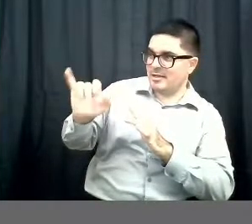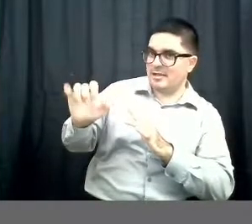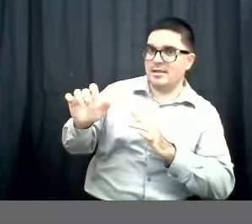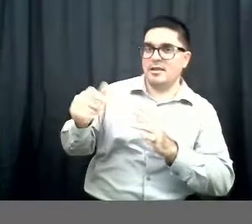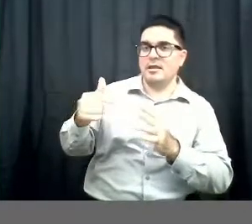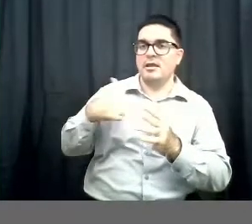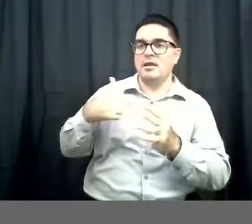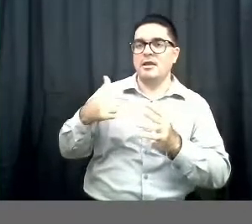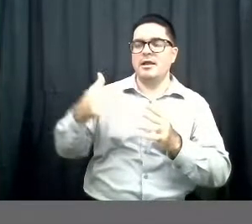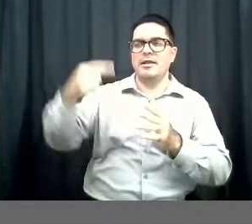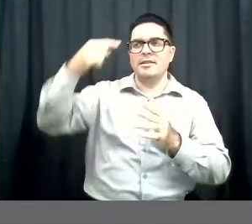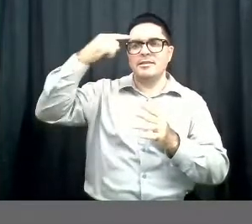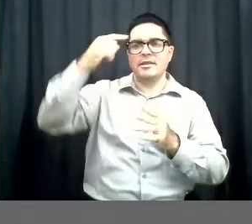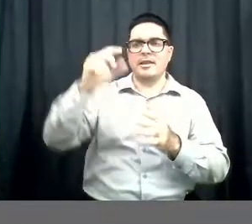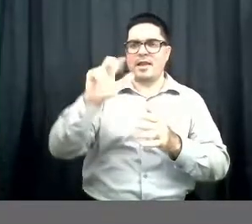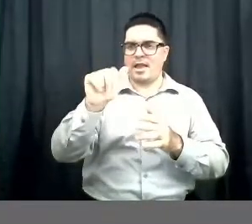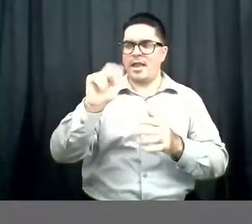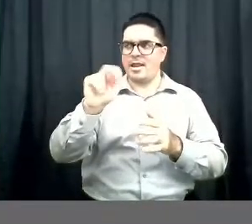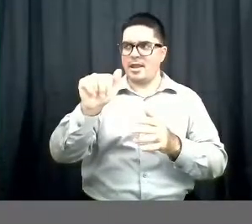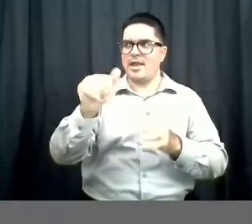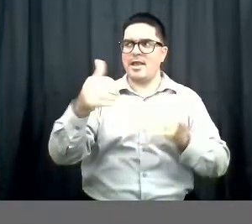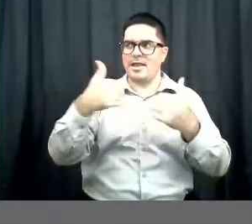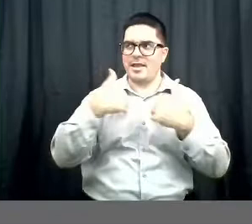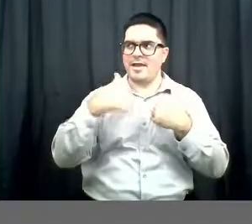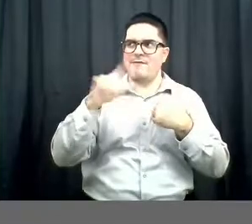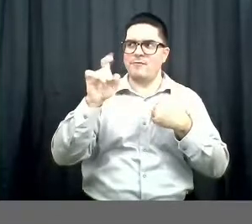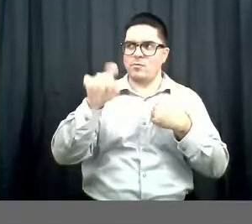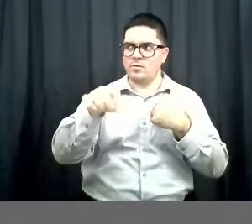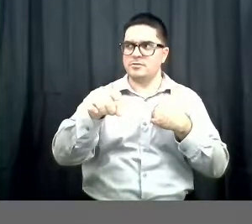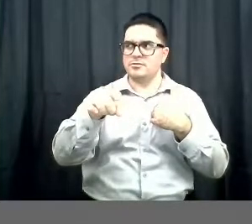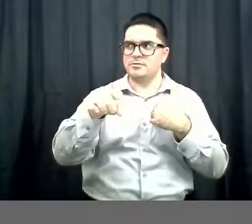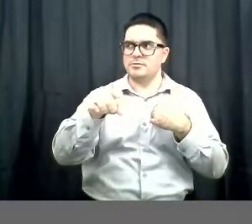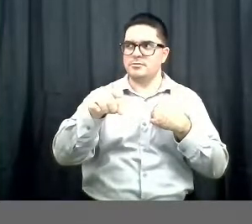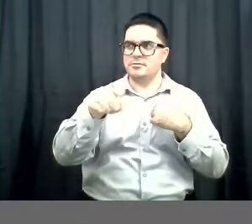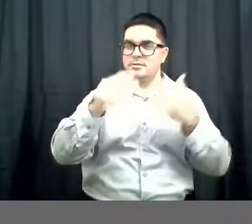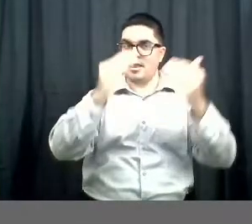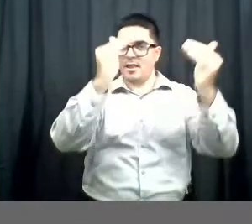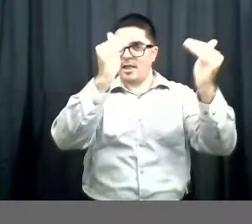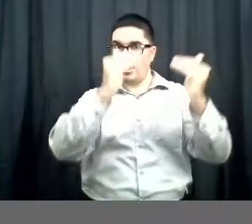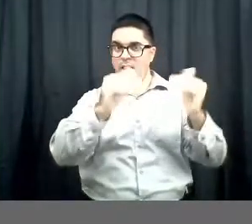had a question she wanted to ask before we change topic, or a comment she wants to make.